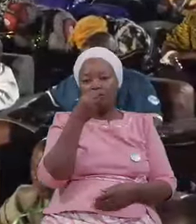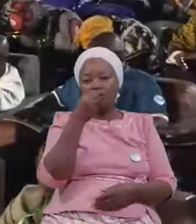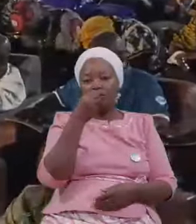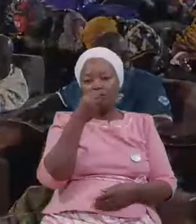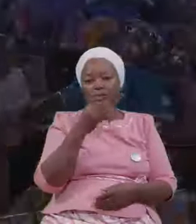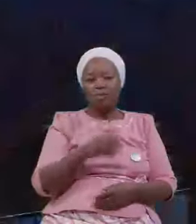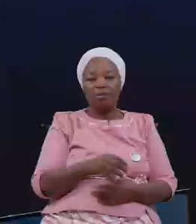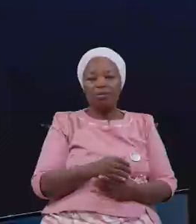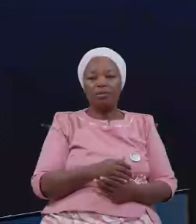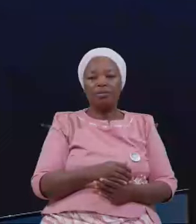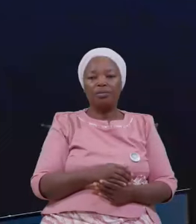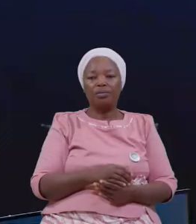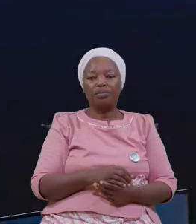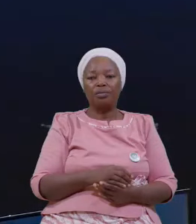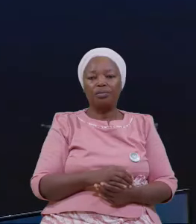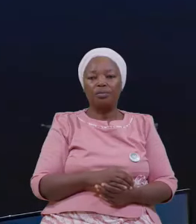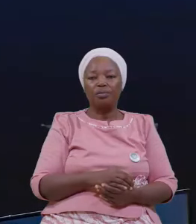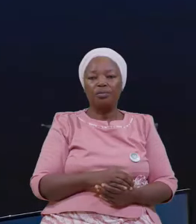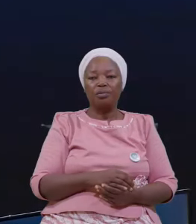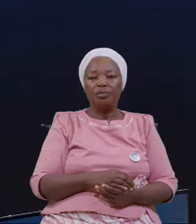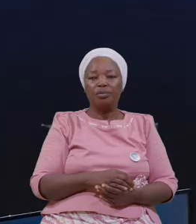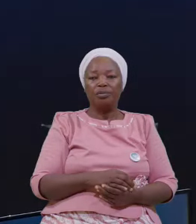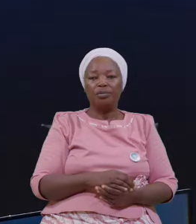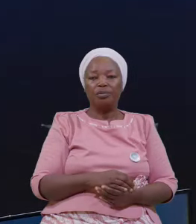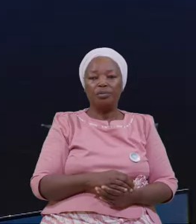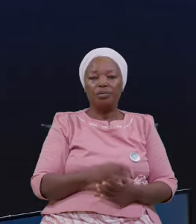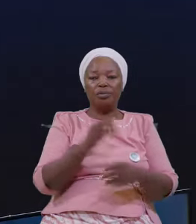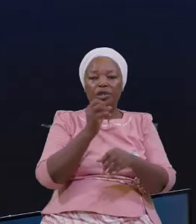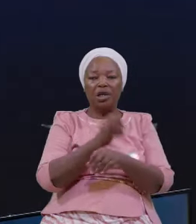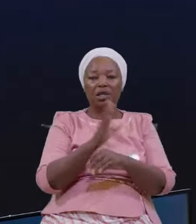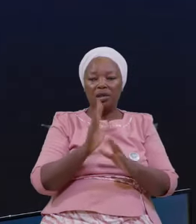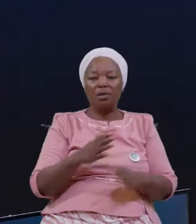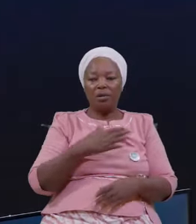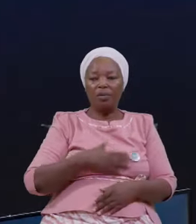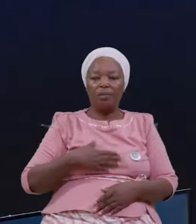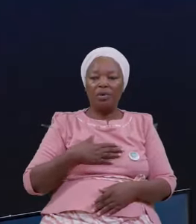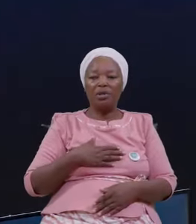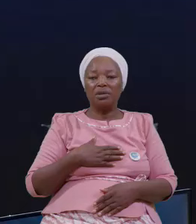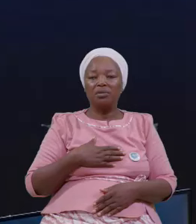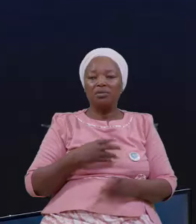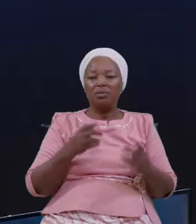in that place. Counselors, please, can you move faster?